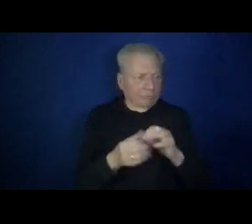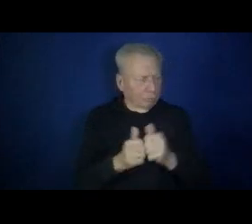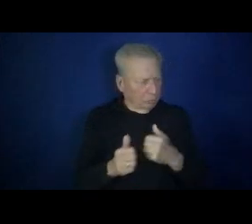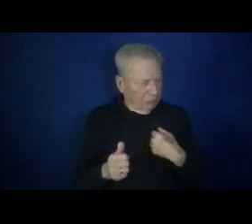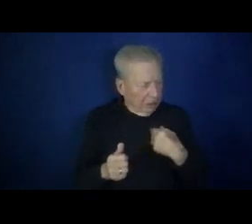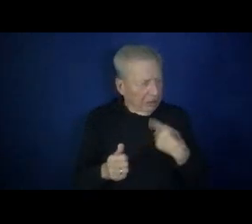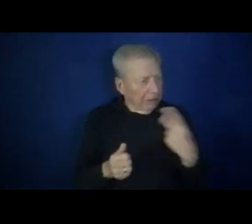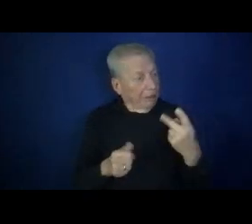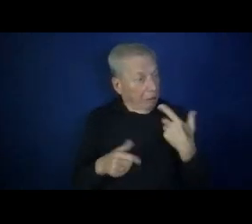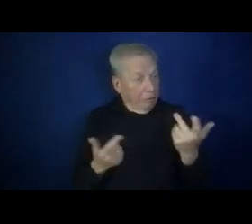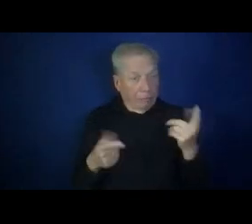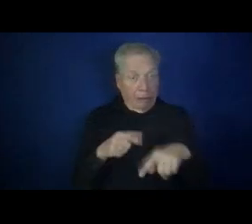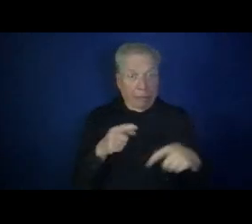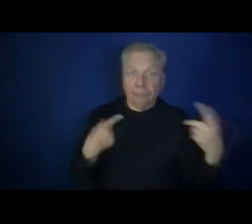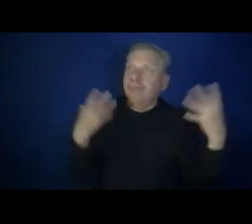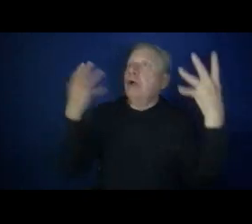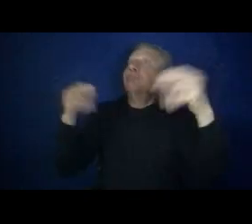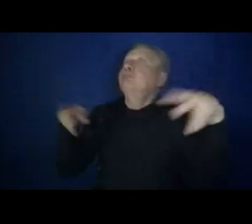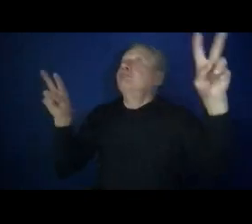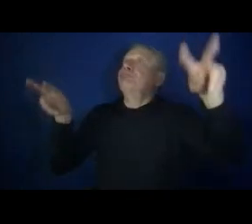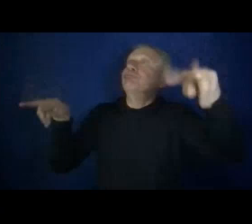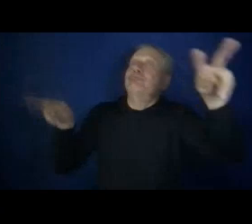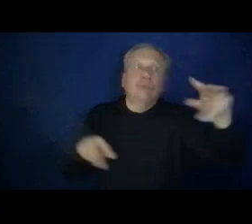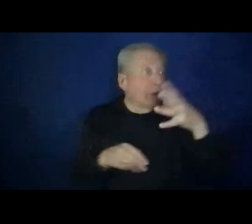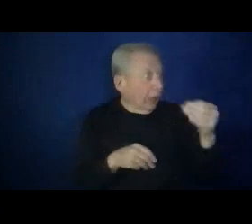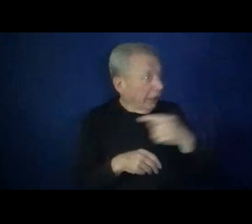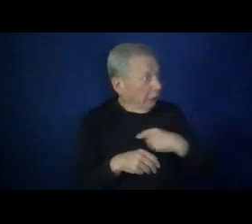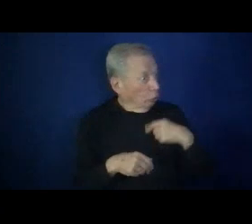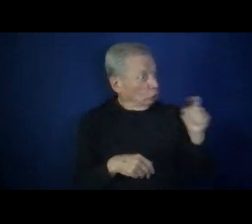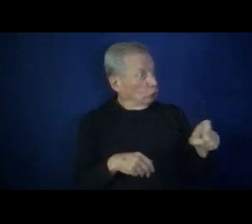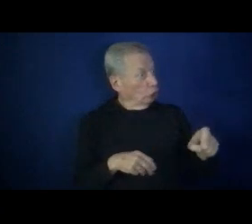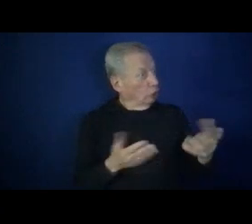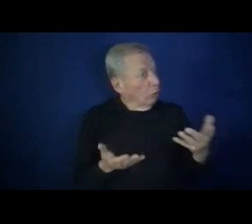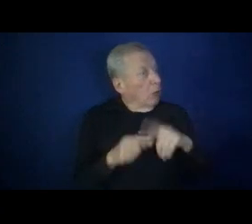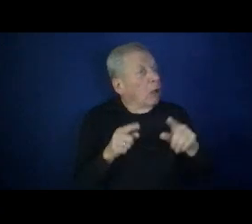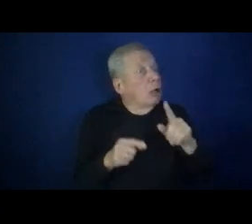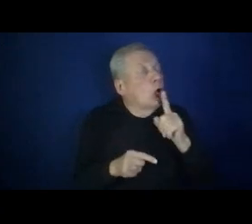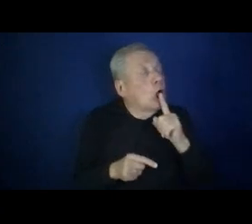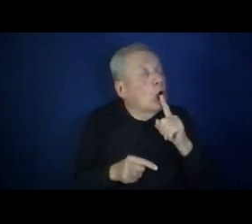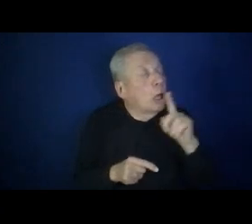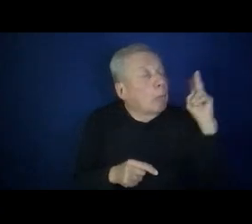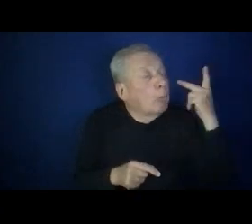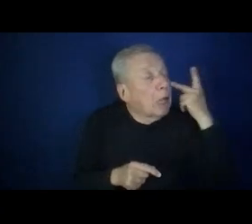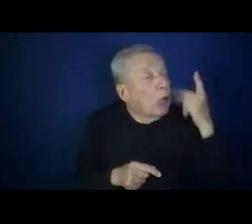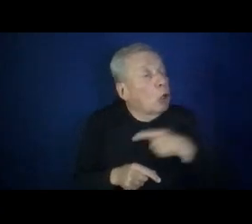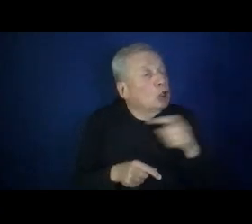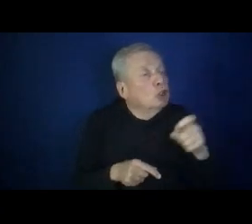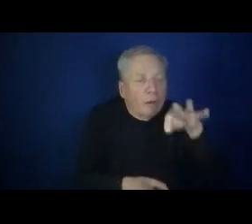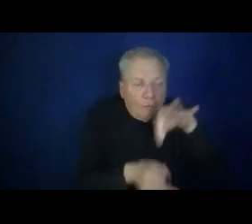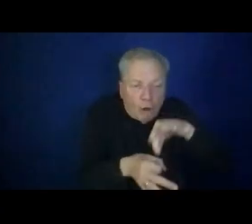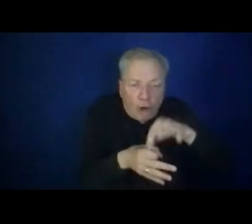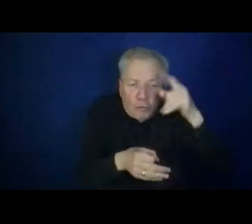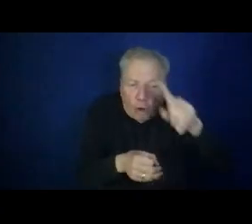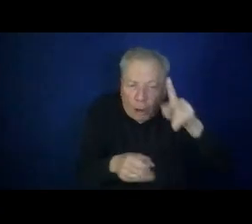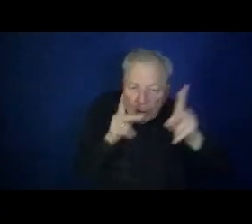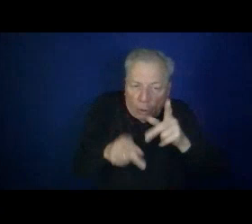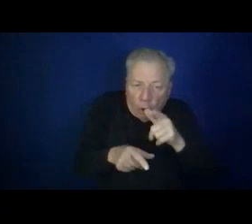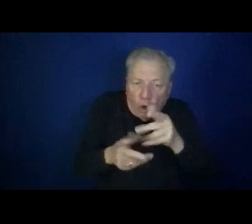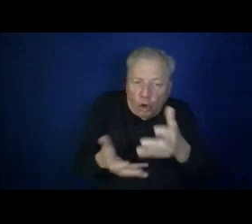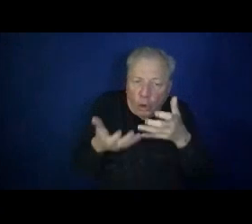and say that, you know, we should, politically, we should vote for people who want wolves